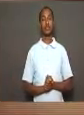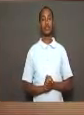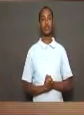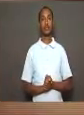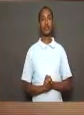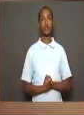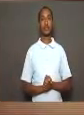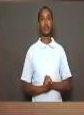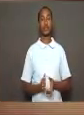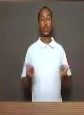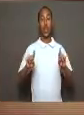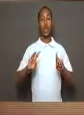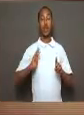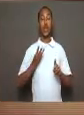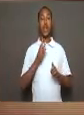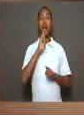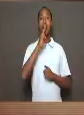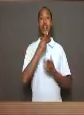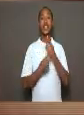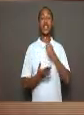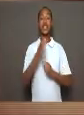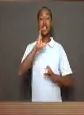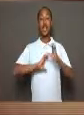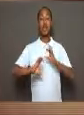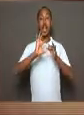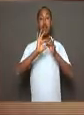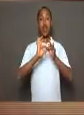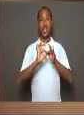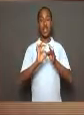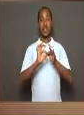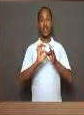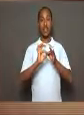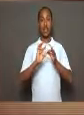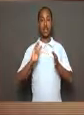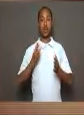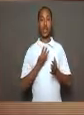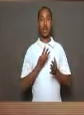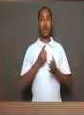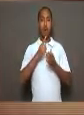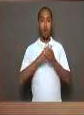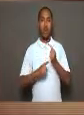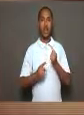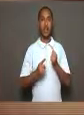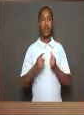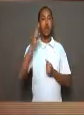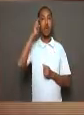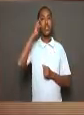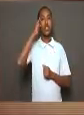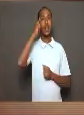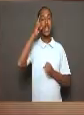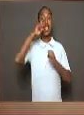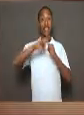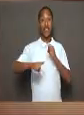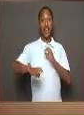Thus, when we are discussing chemical bonding, we are only concerned with the